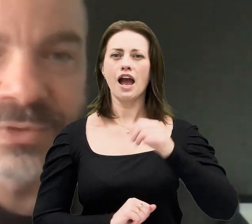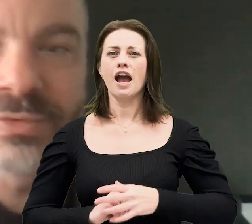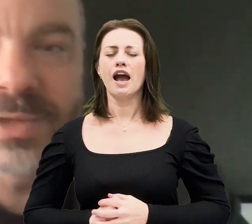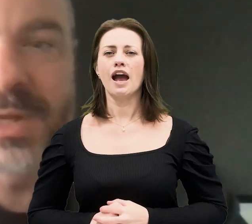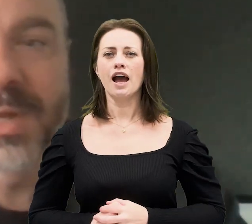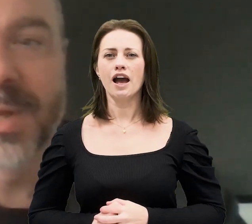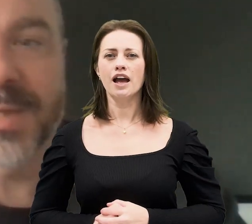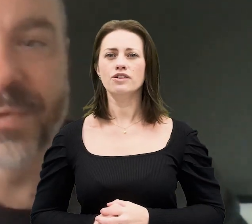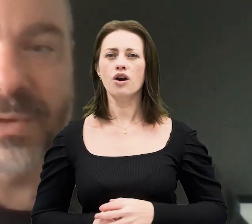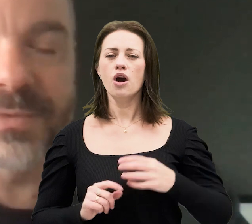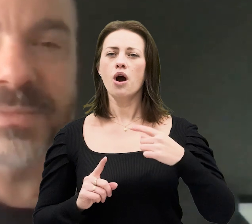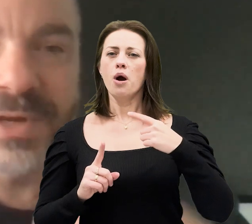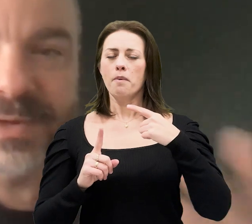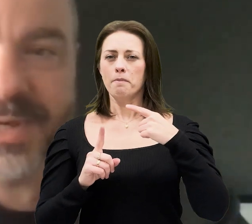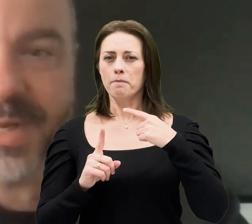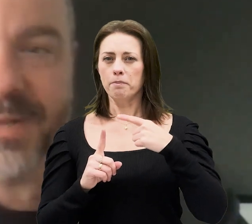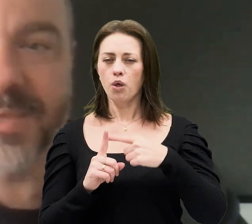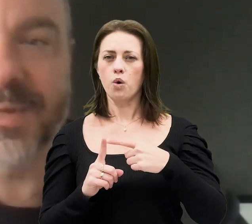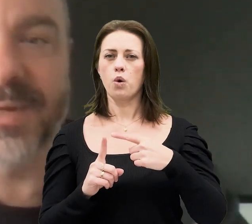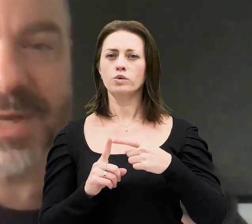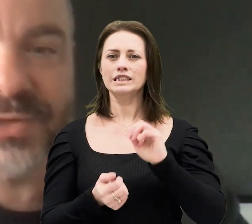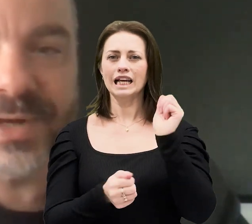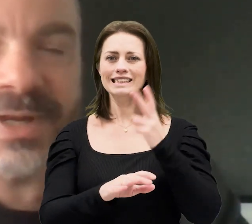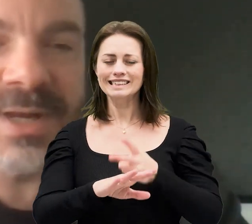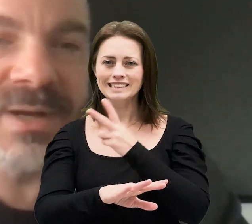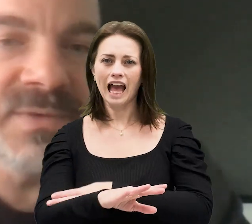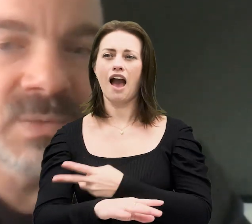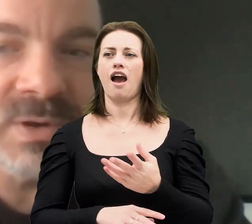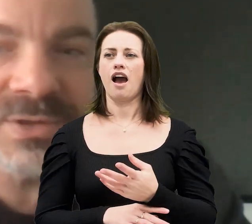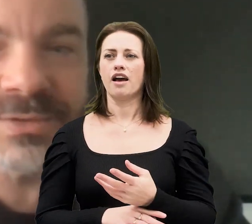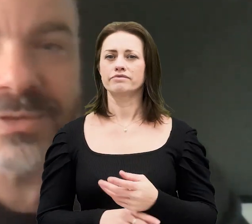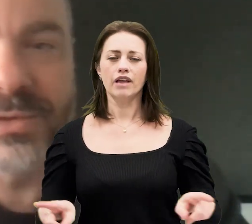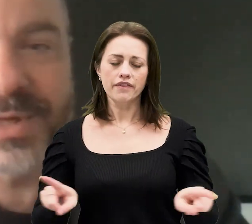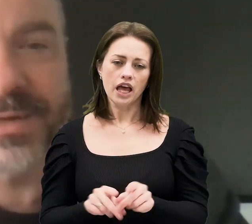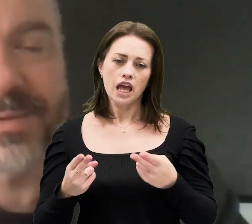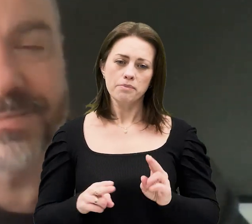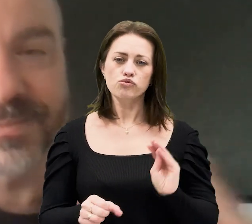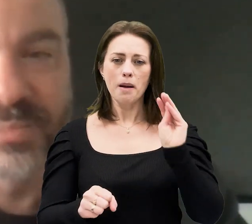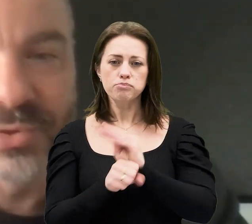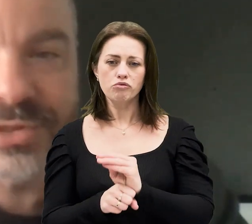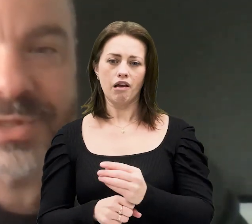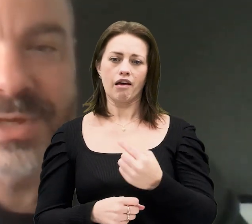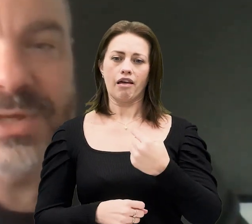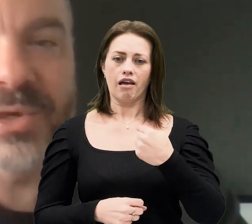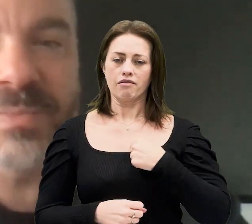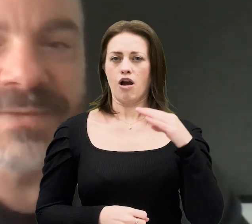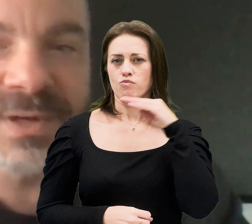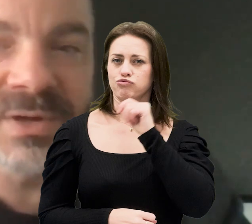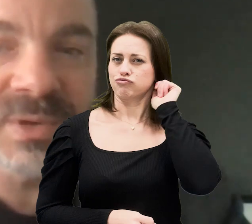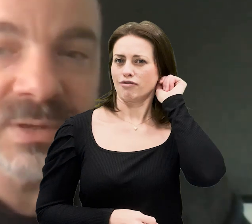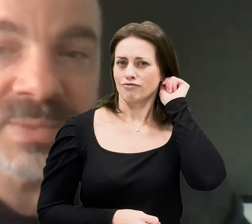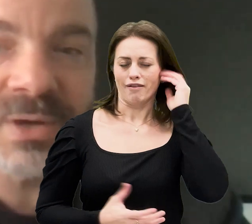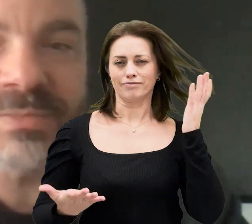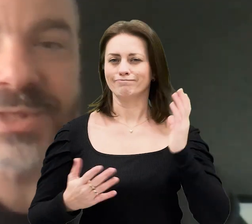on Zoom as follows: preferred name, country, and if you want also you can put your